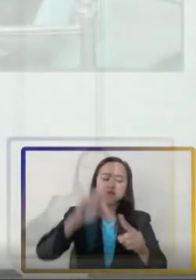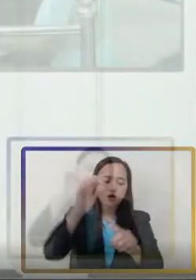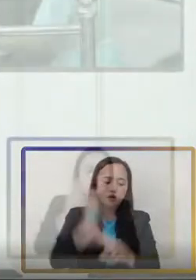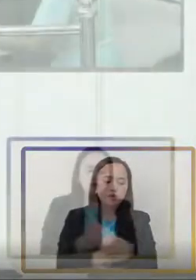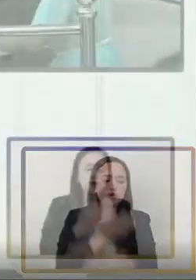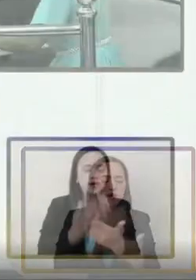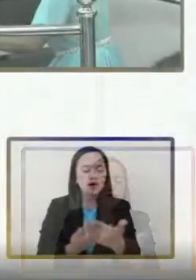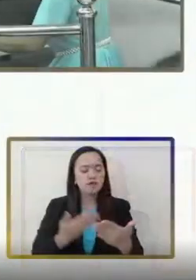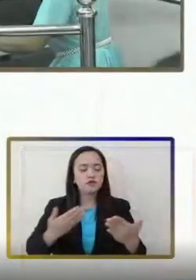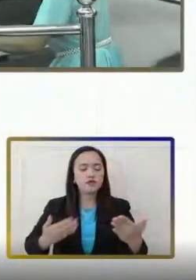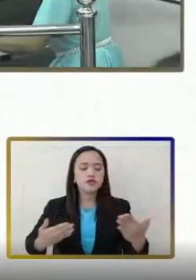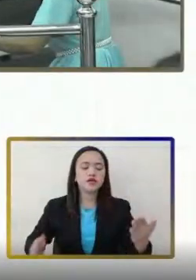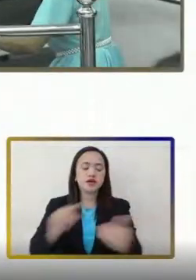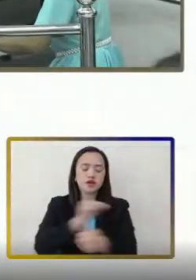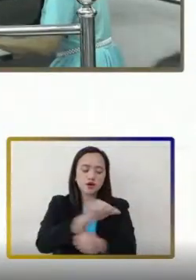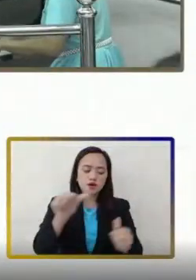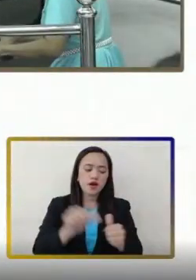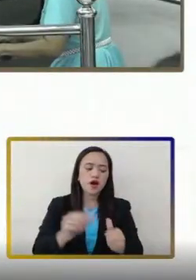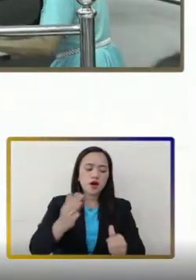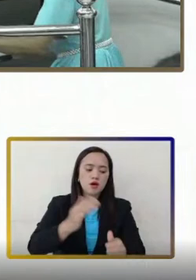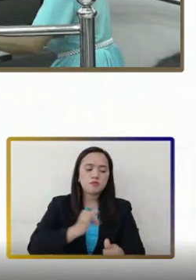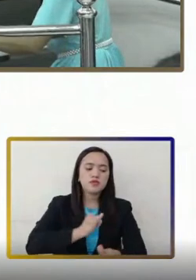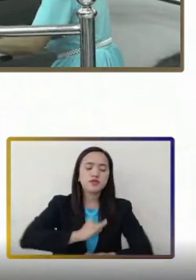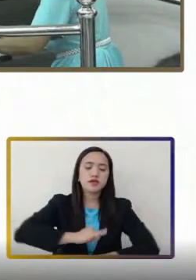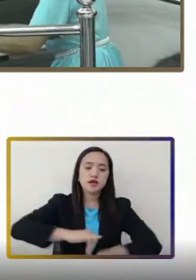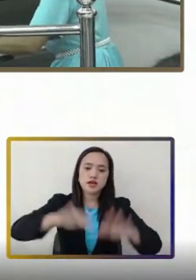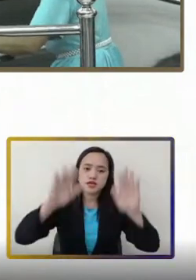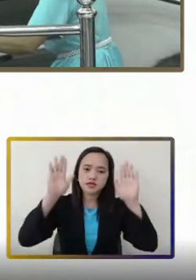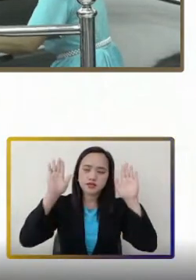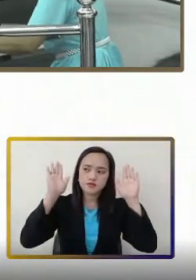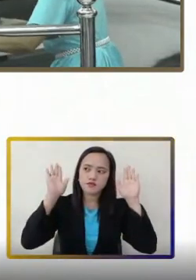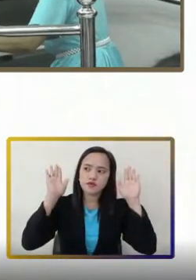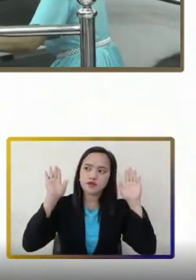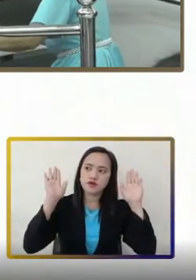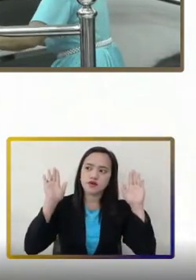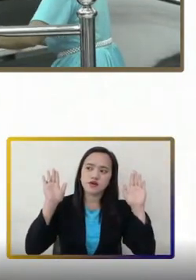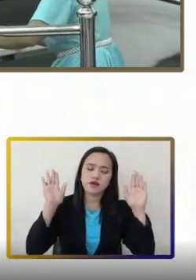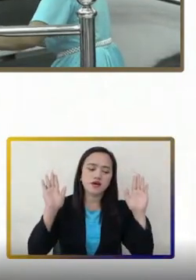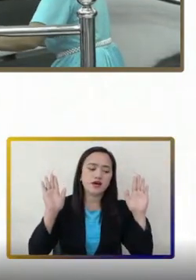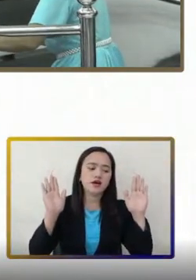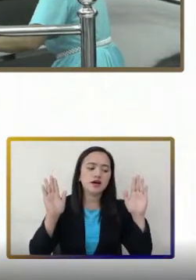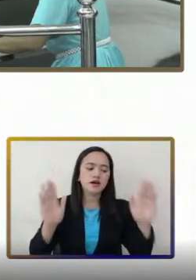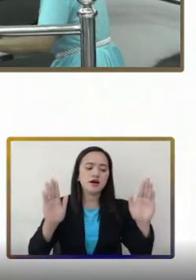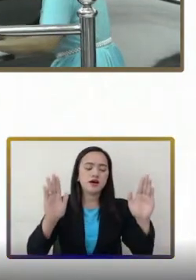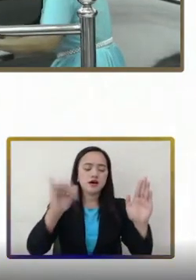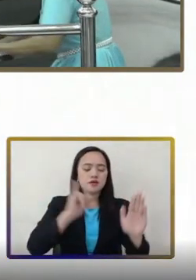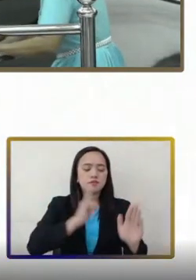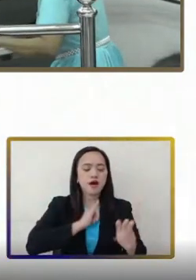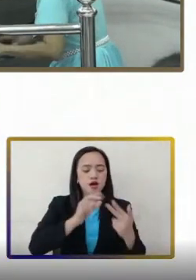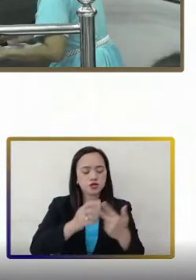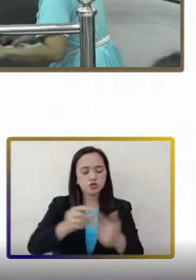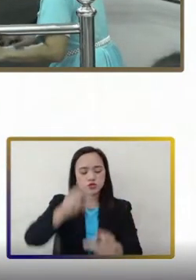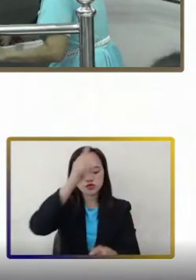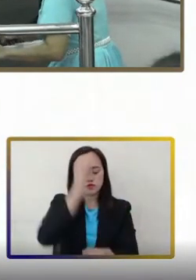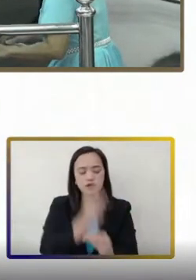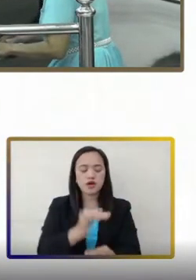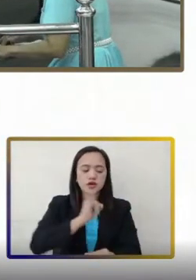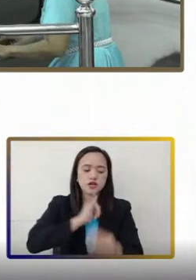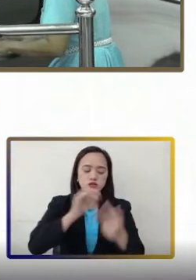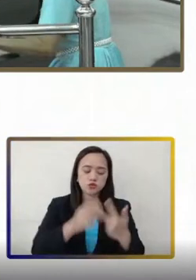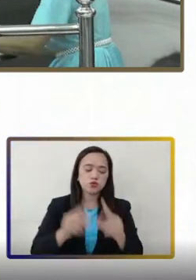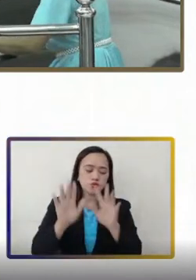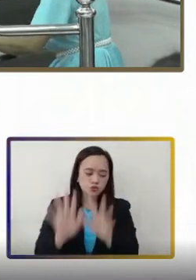Christ. When everything around me says give up, I choose